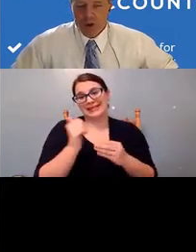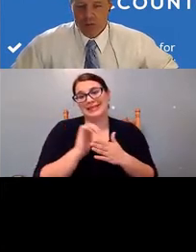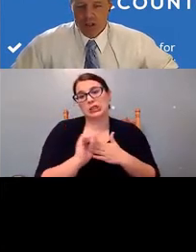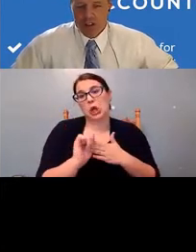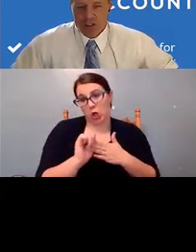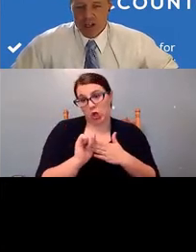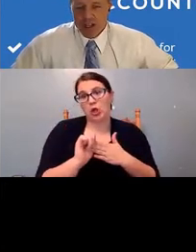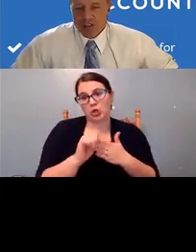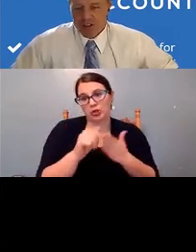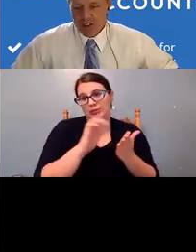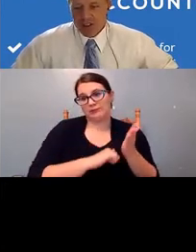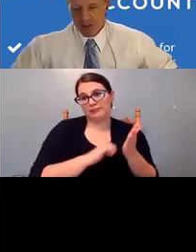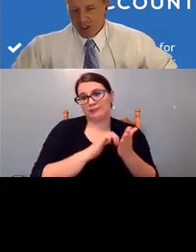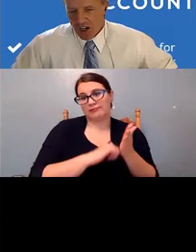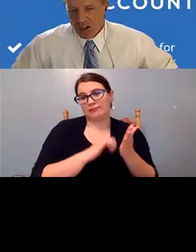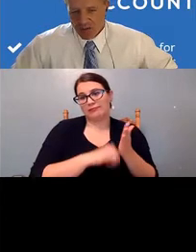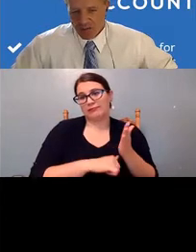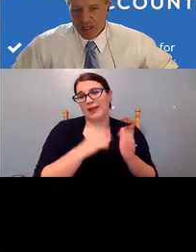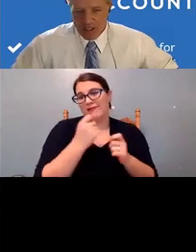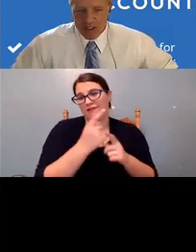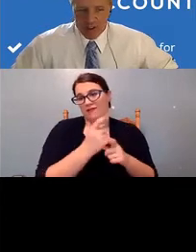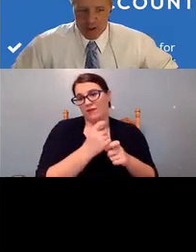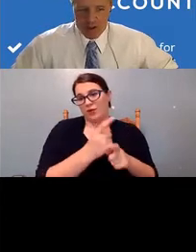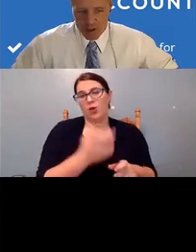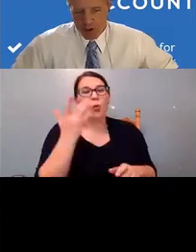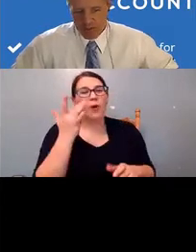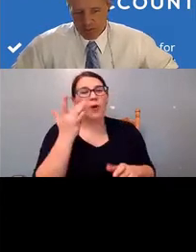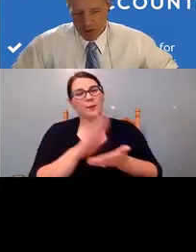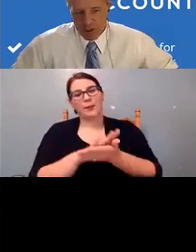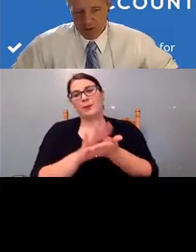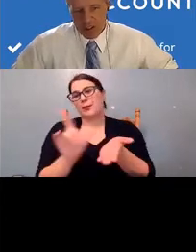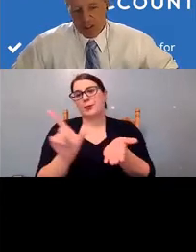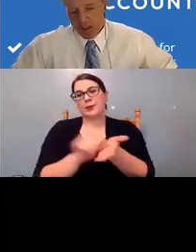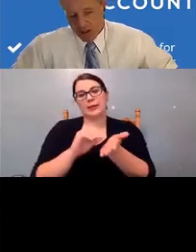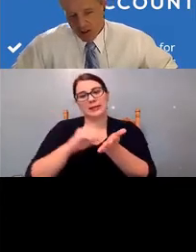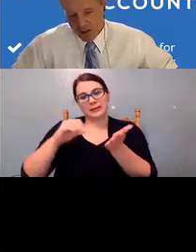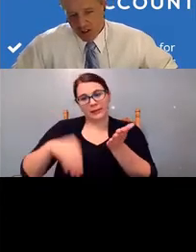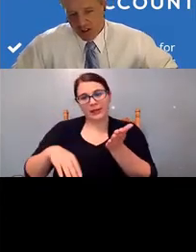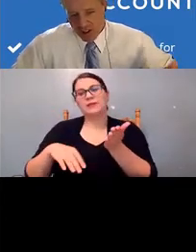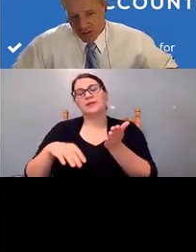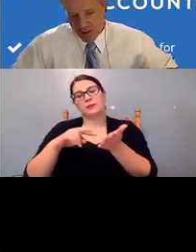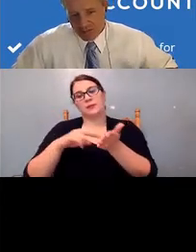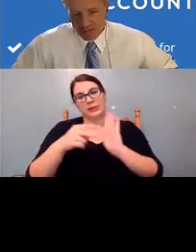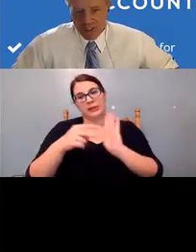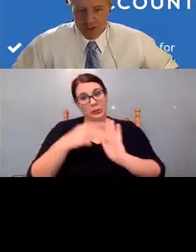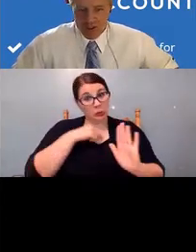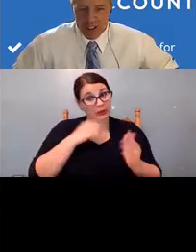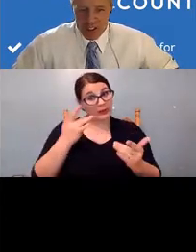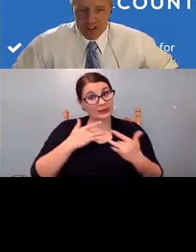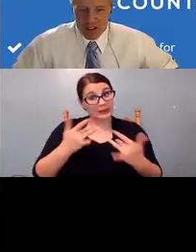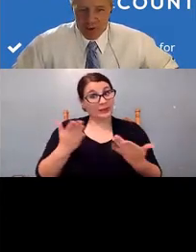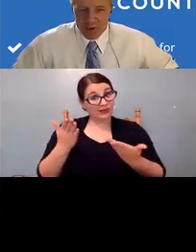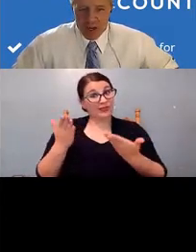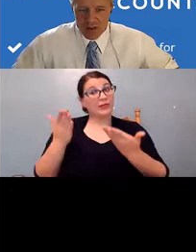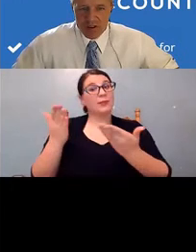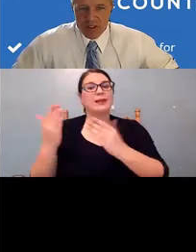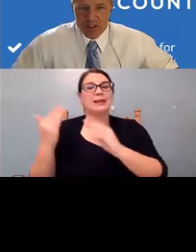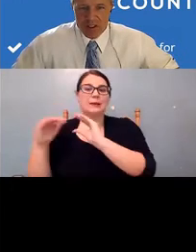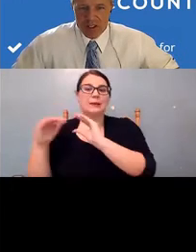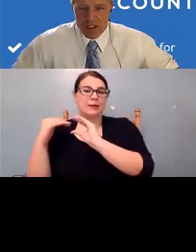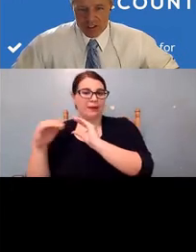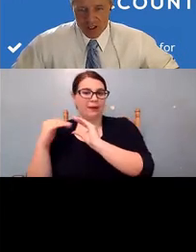our program manager has to cover the cost of mailing those out to you. So our suggestion is, do the e-delivery